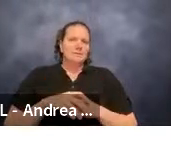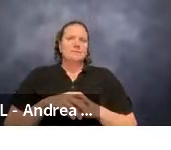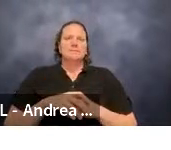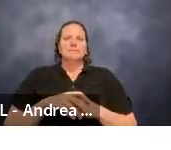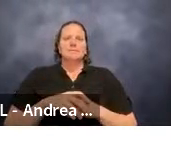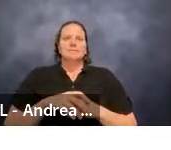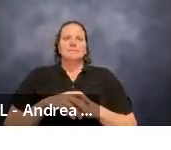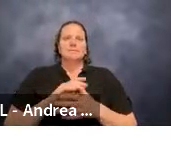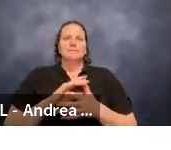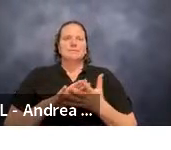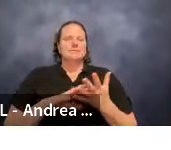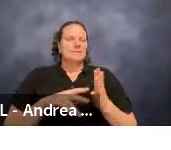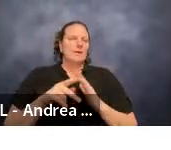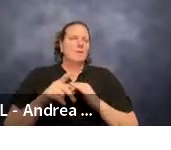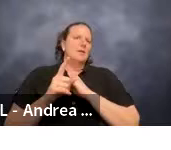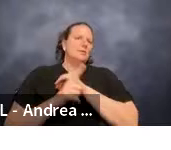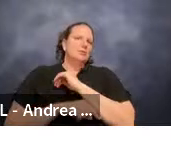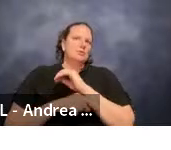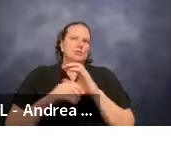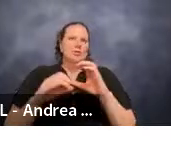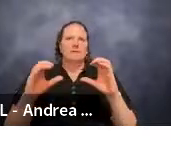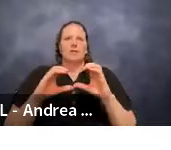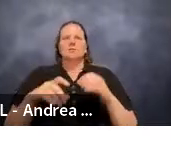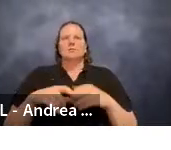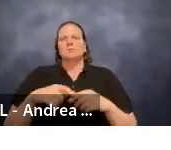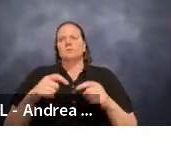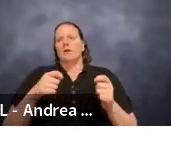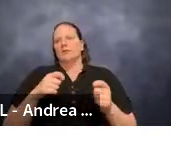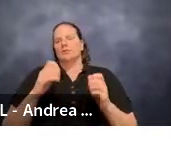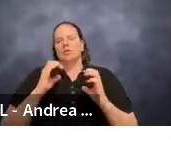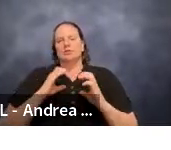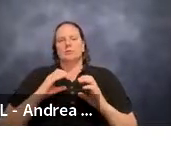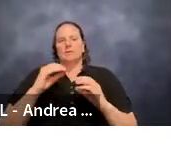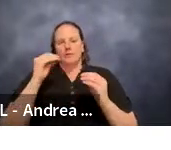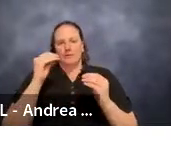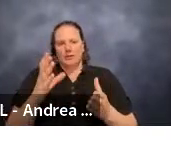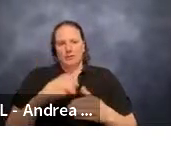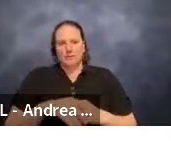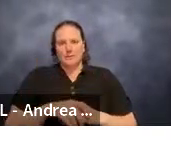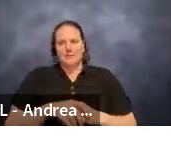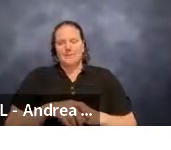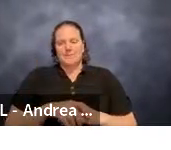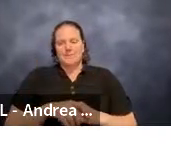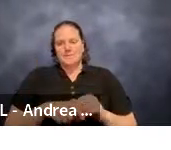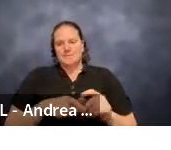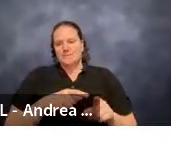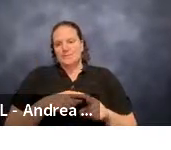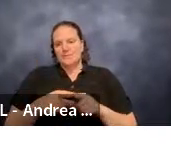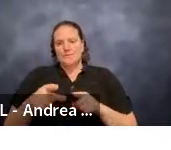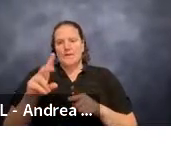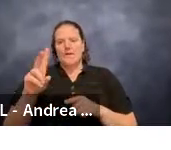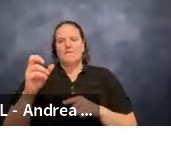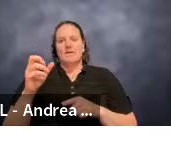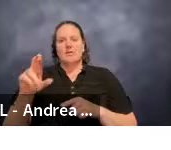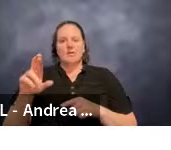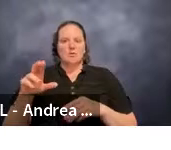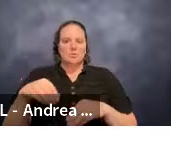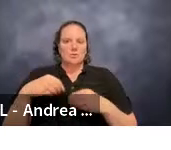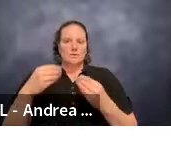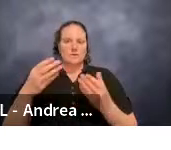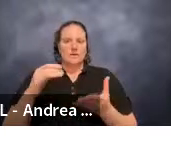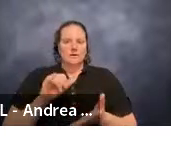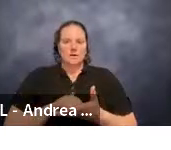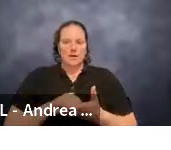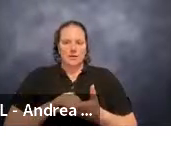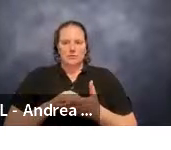penalty certification, we manage customer information. And mainly our vendor who provides this